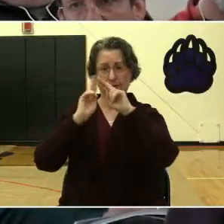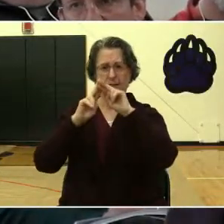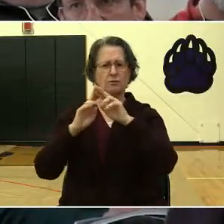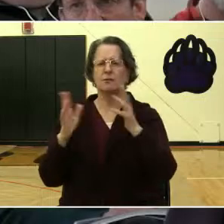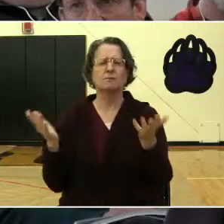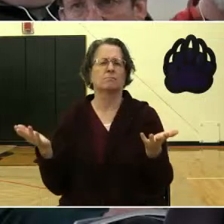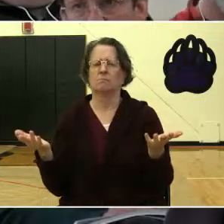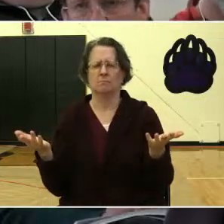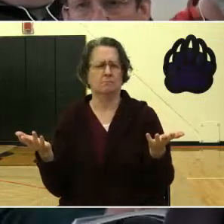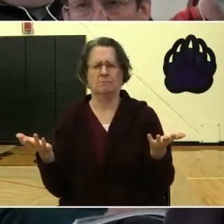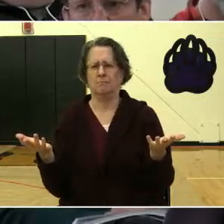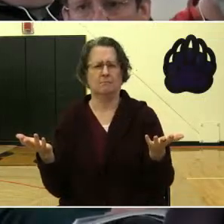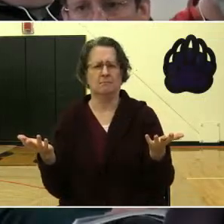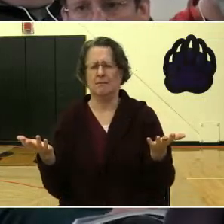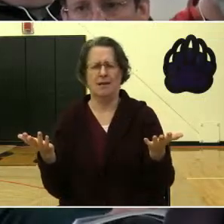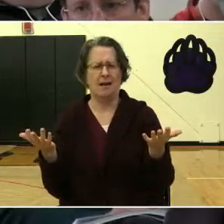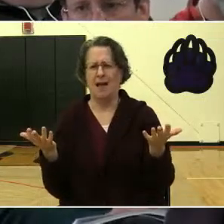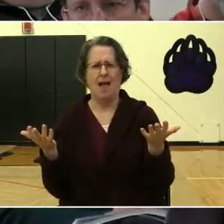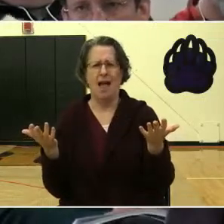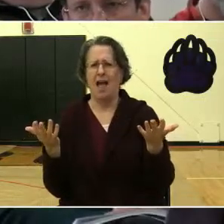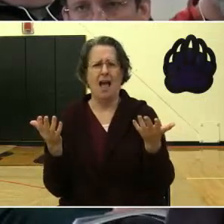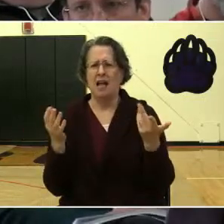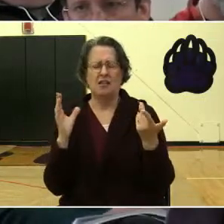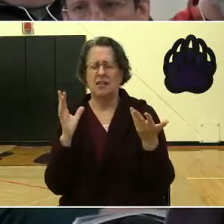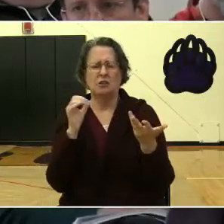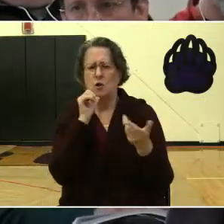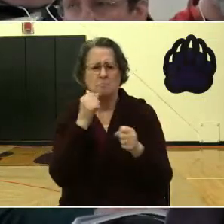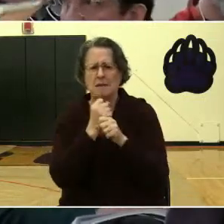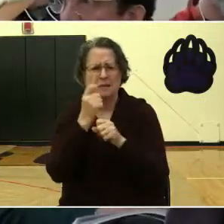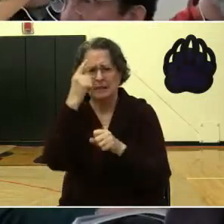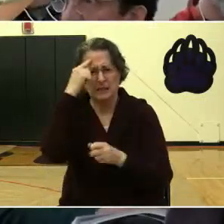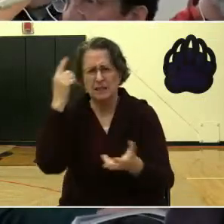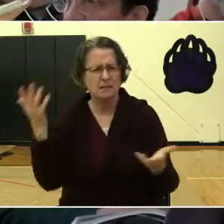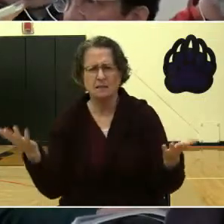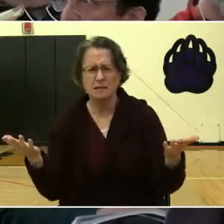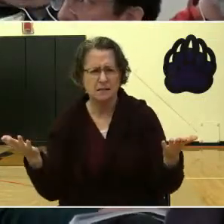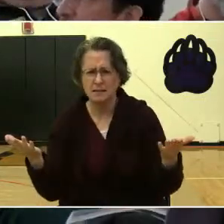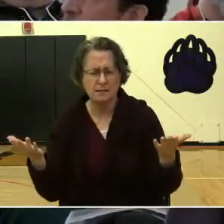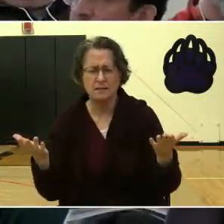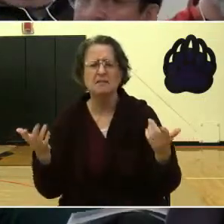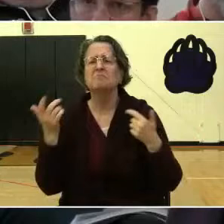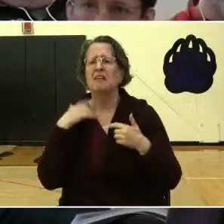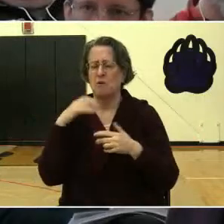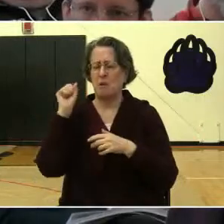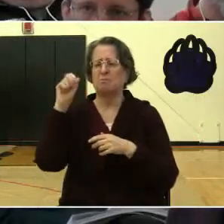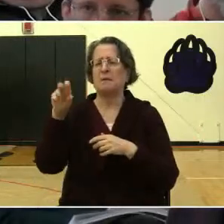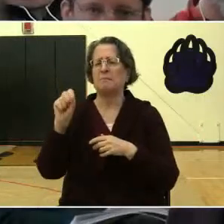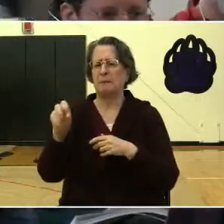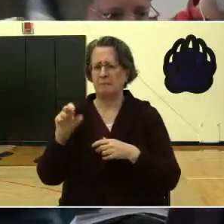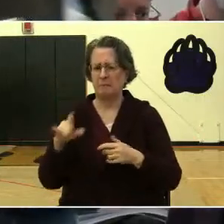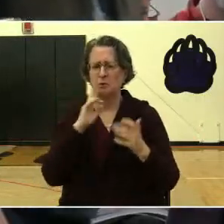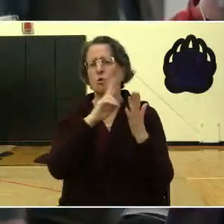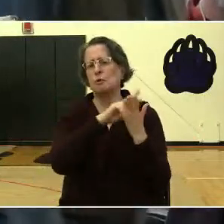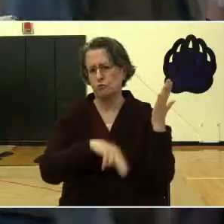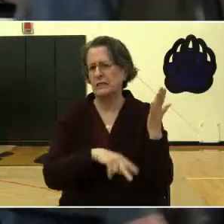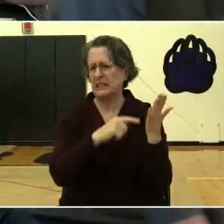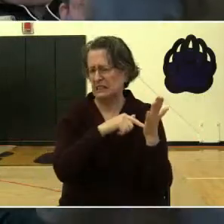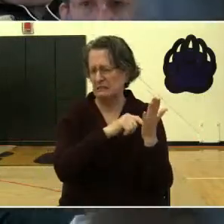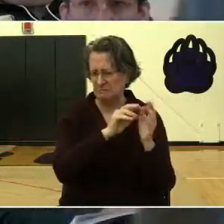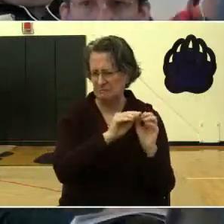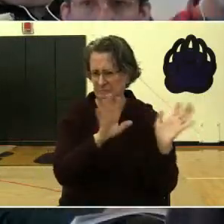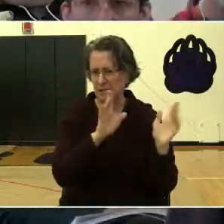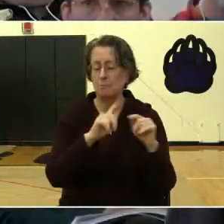everybody they're in just document if you want to see them but I'll give you just a little bit of facts we're talking